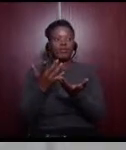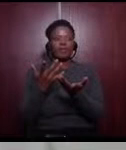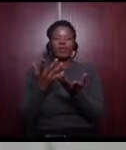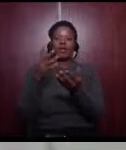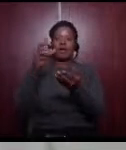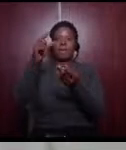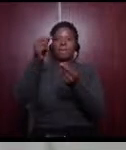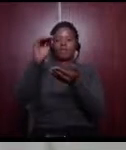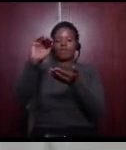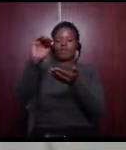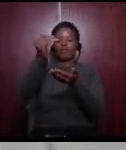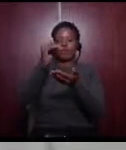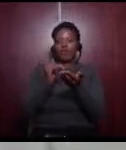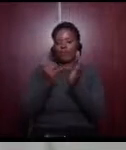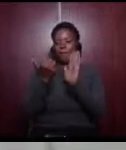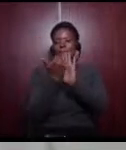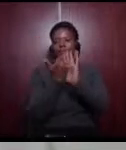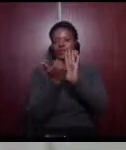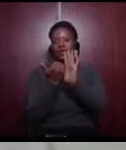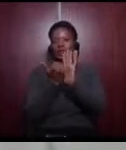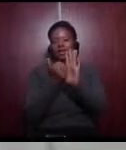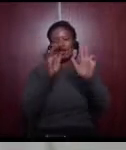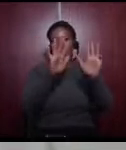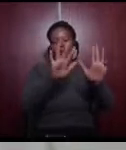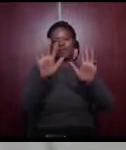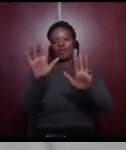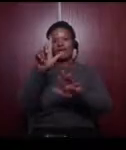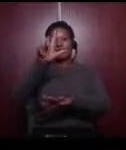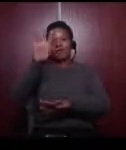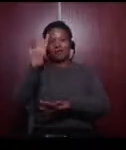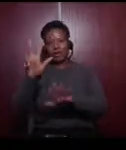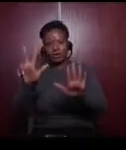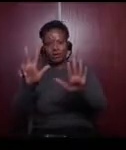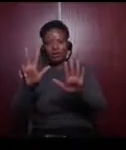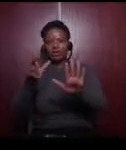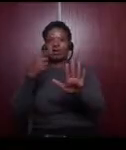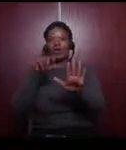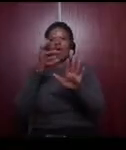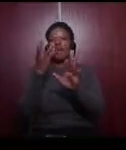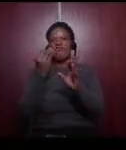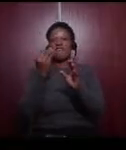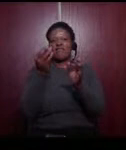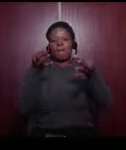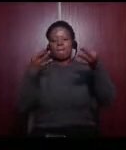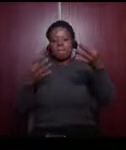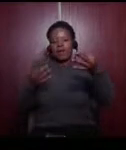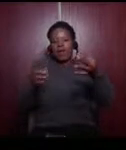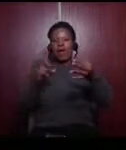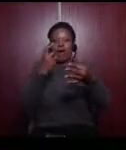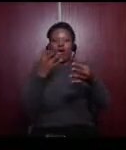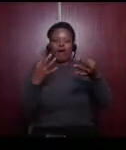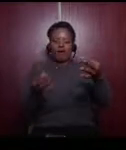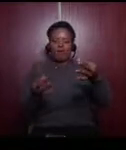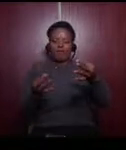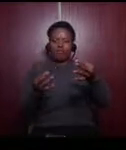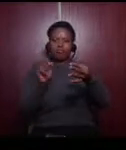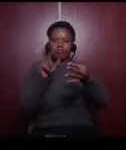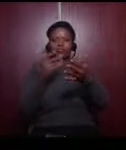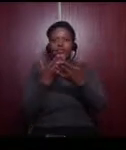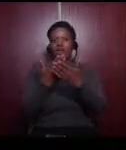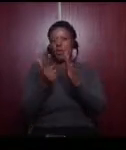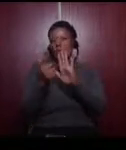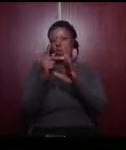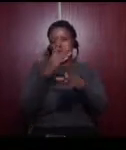Fundraising Act of 1978 only has one chapter that is currently applicable, which is the